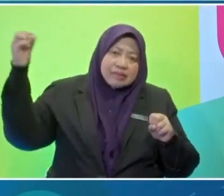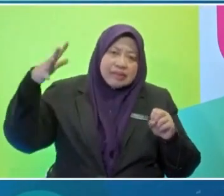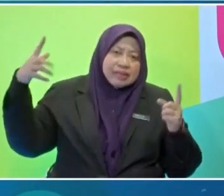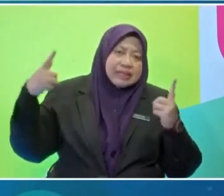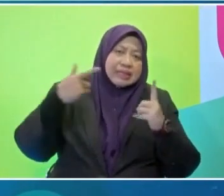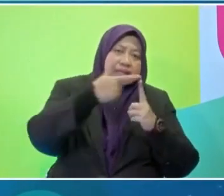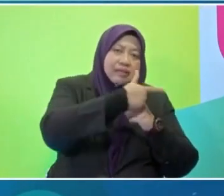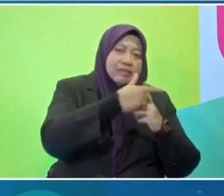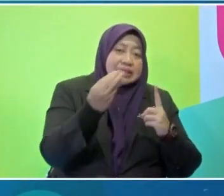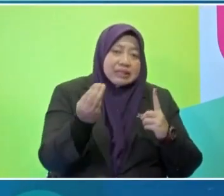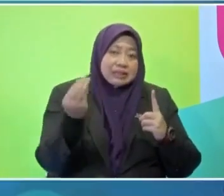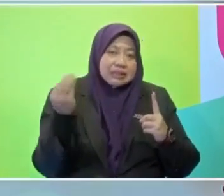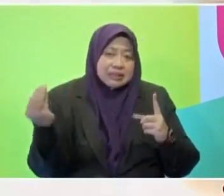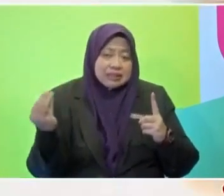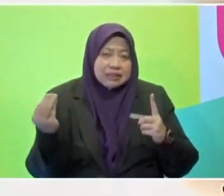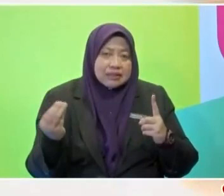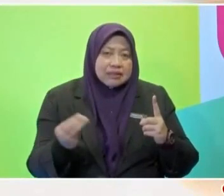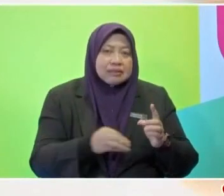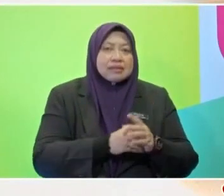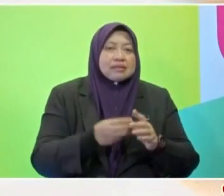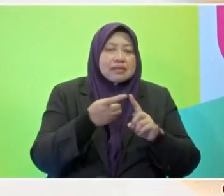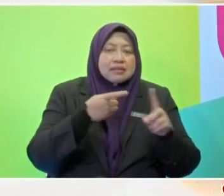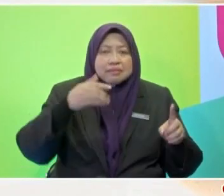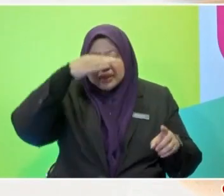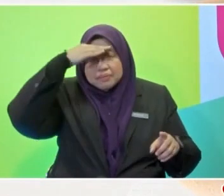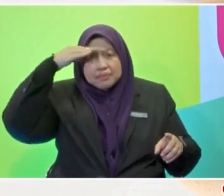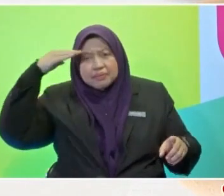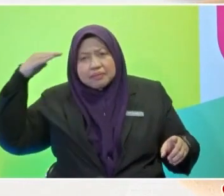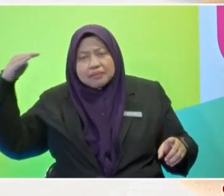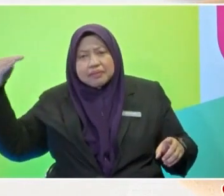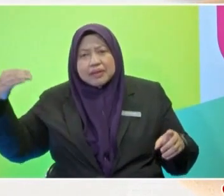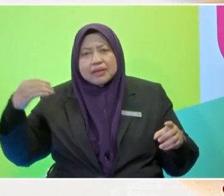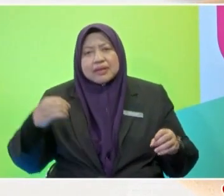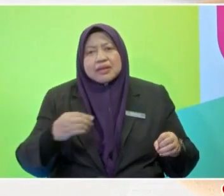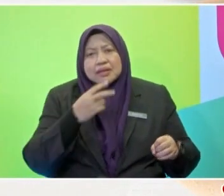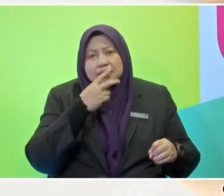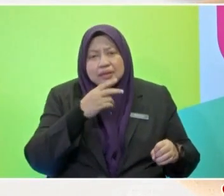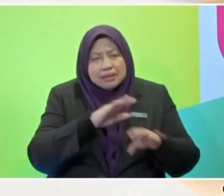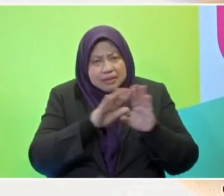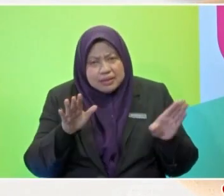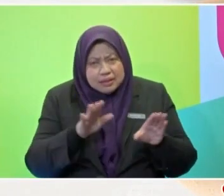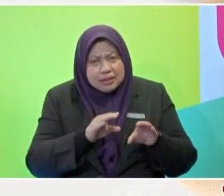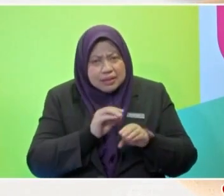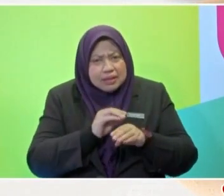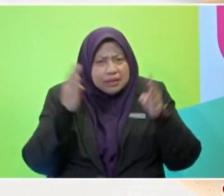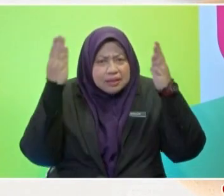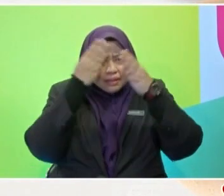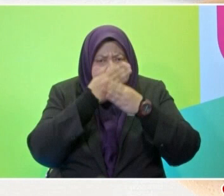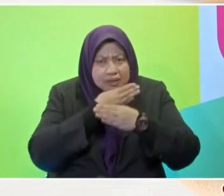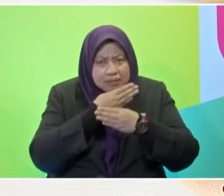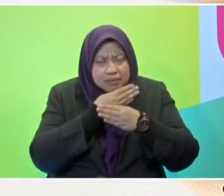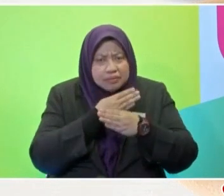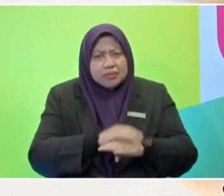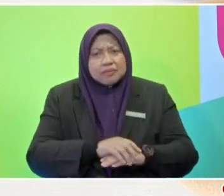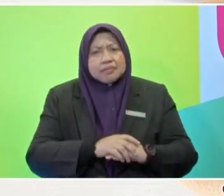to pass through it. Therefore, the shadow is slightly it's not clear. It's less clear.